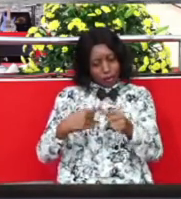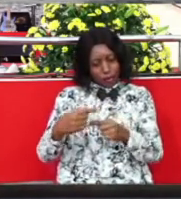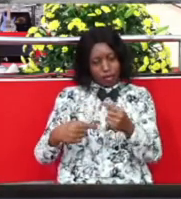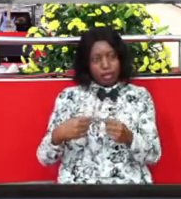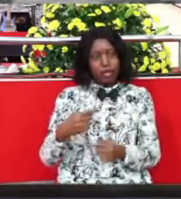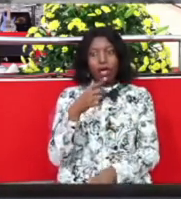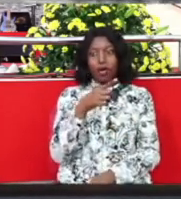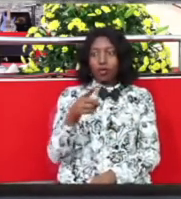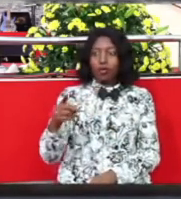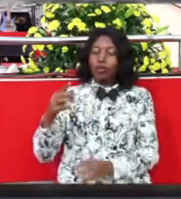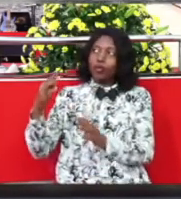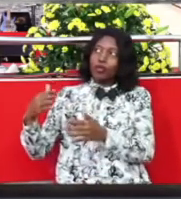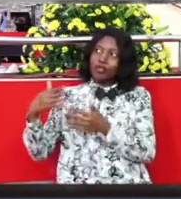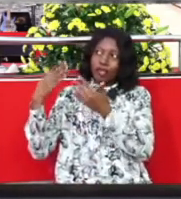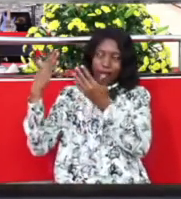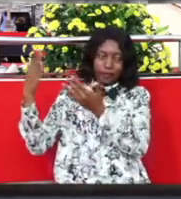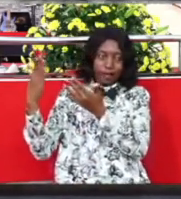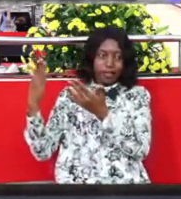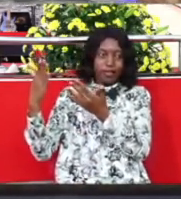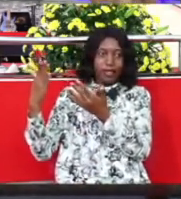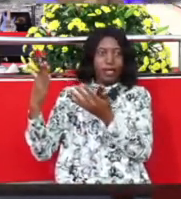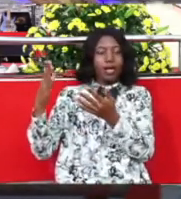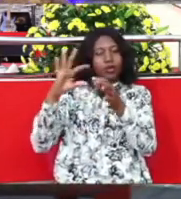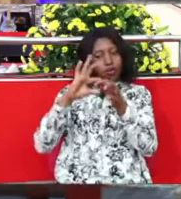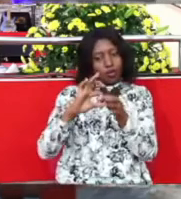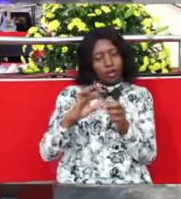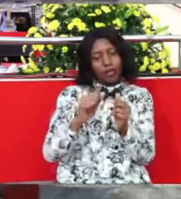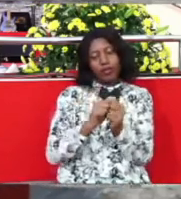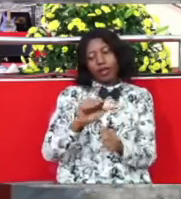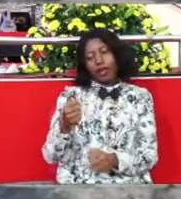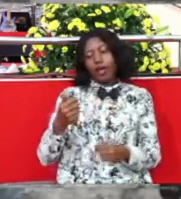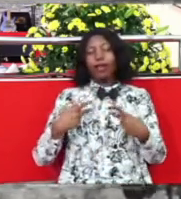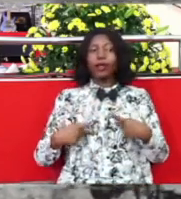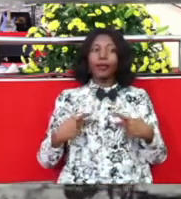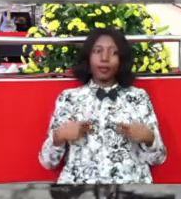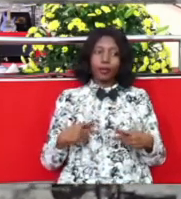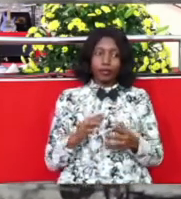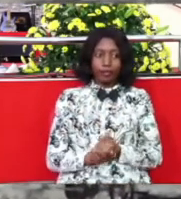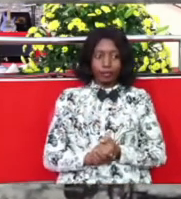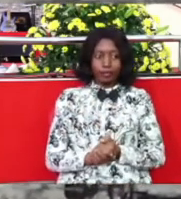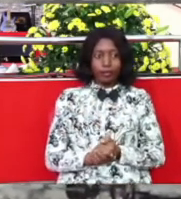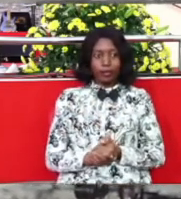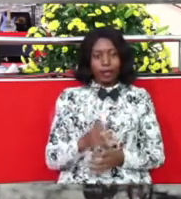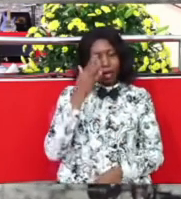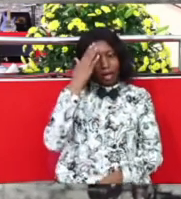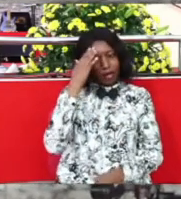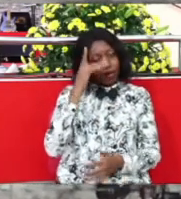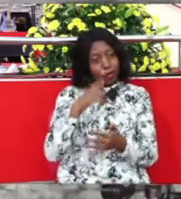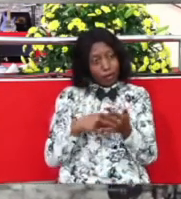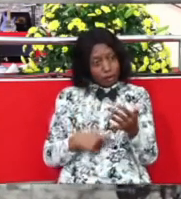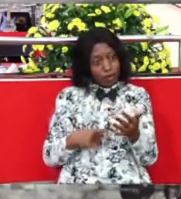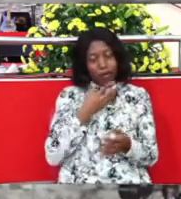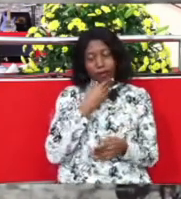going to make to connect with those people. Kwa sababu pana ile kujitolea ambayo utafanya ili ukaweze kuunganishwa nao. And you know what, my brother? Na unajua nini,